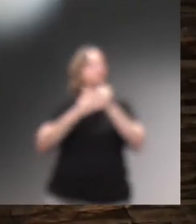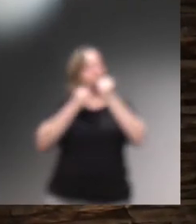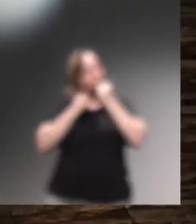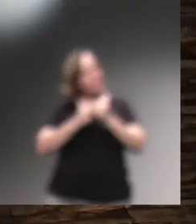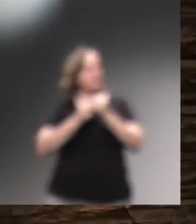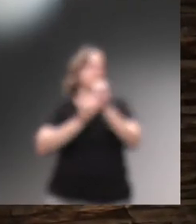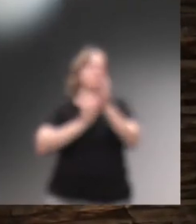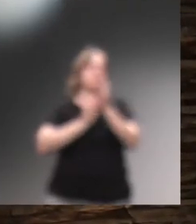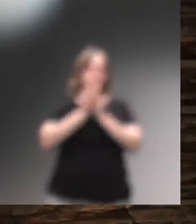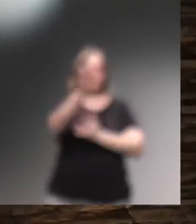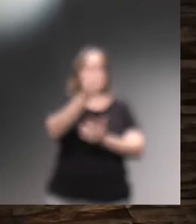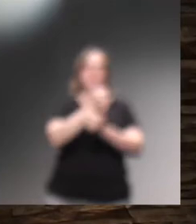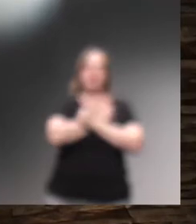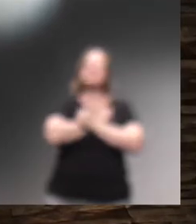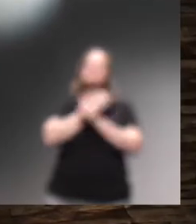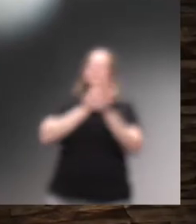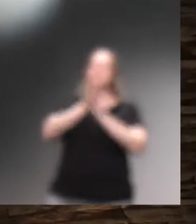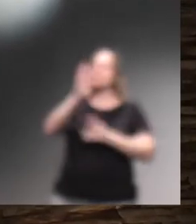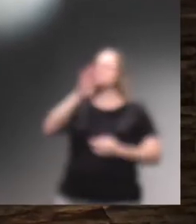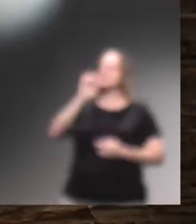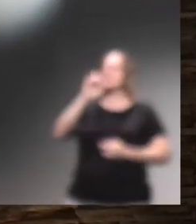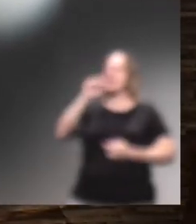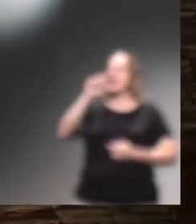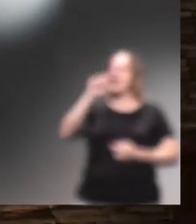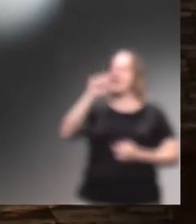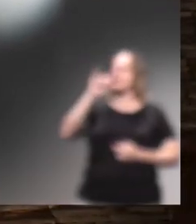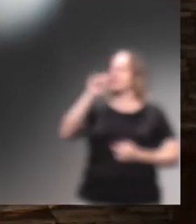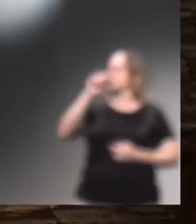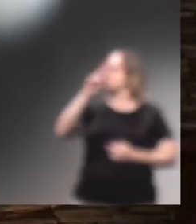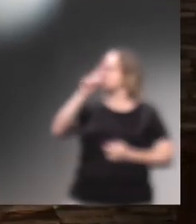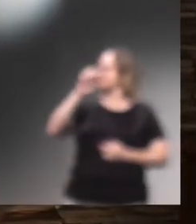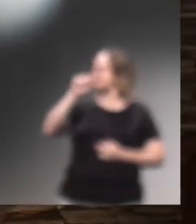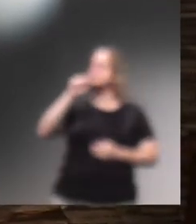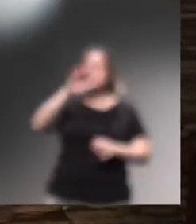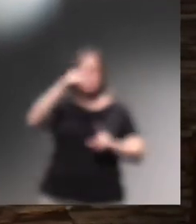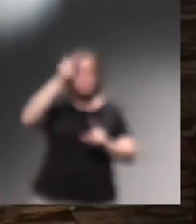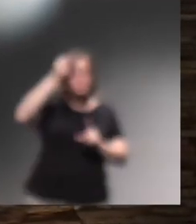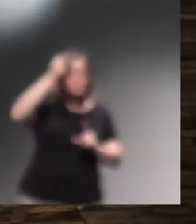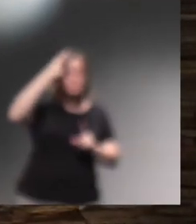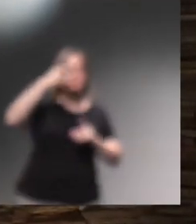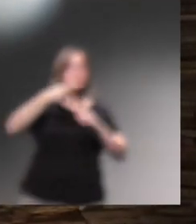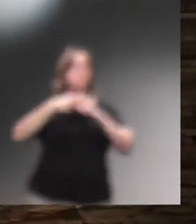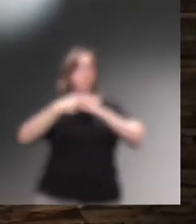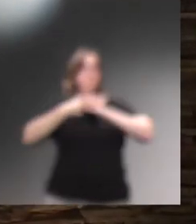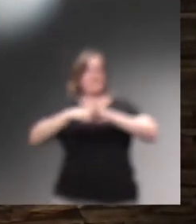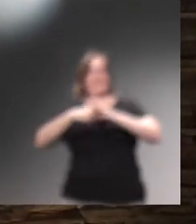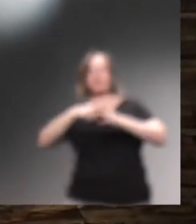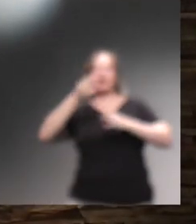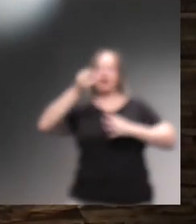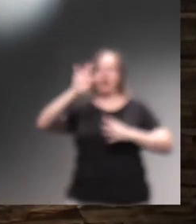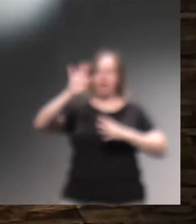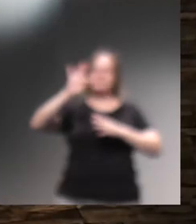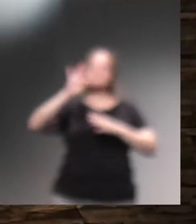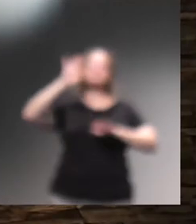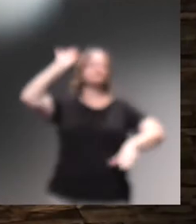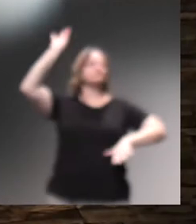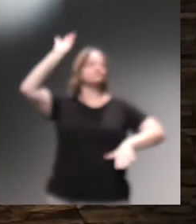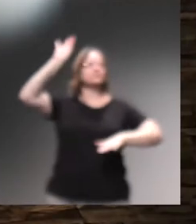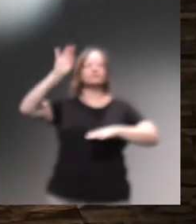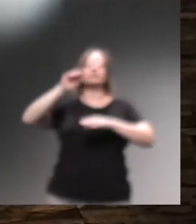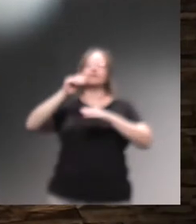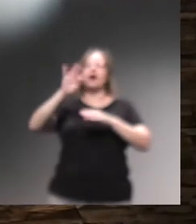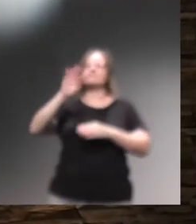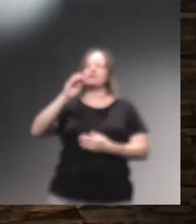And the Beatitudes are right at the beginning of the Sermon on the Mount. And they were